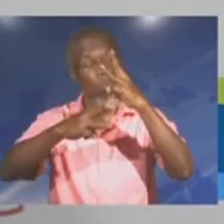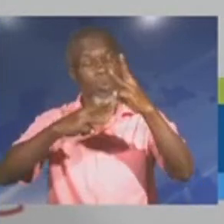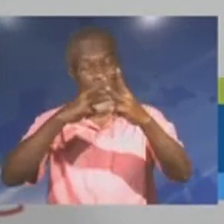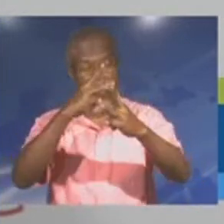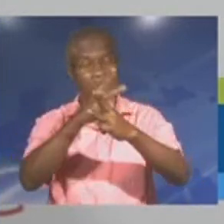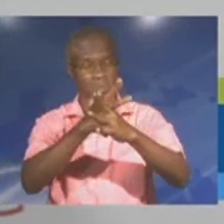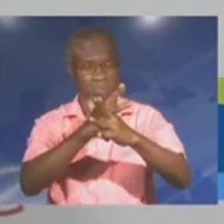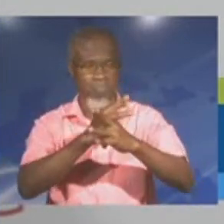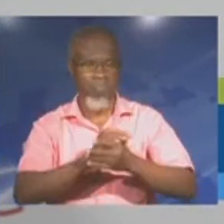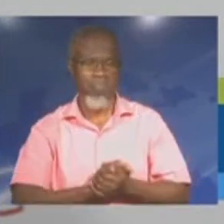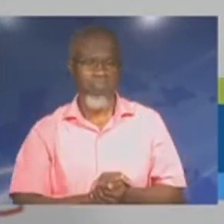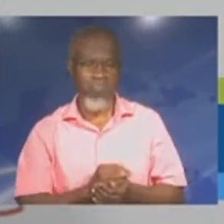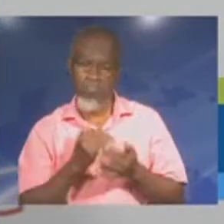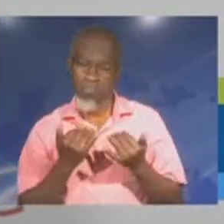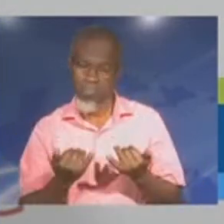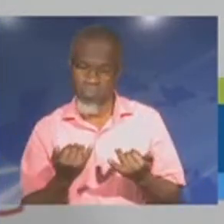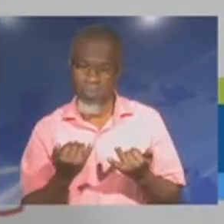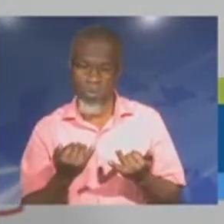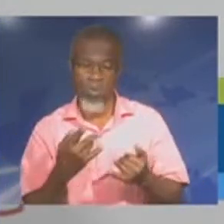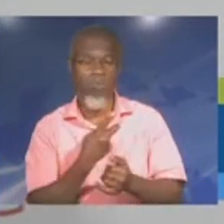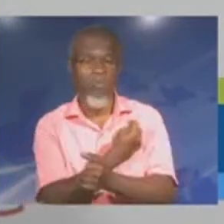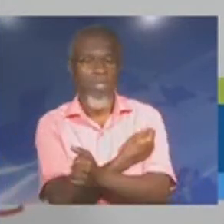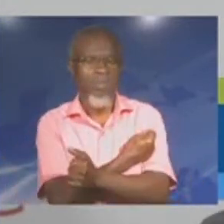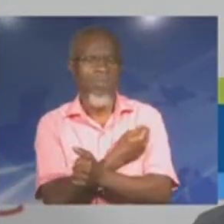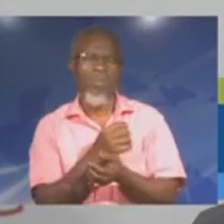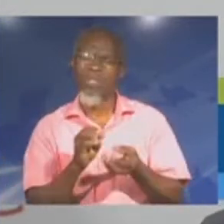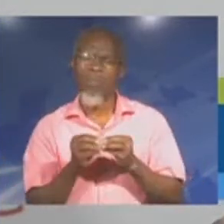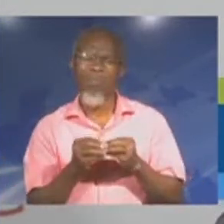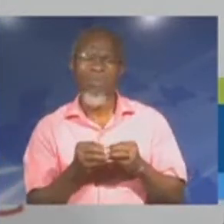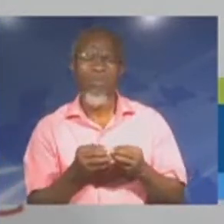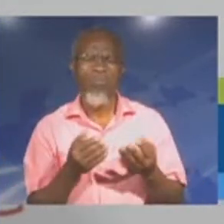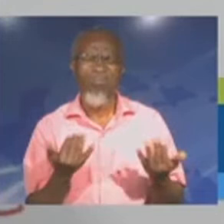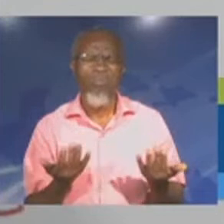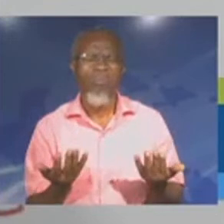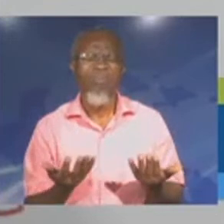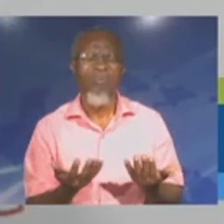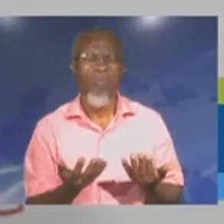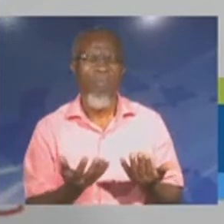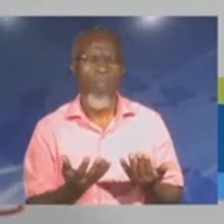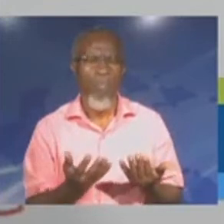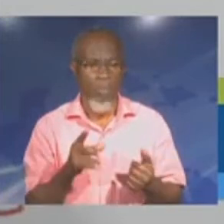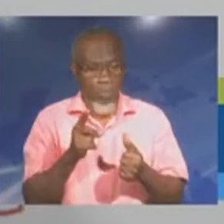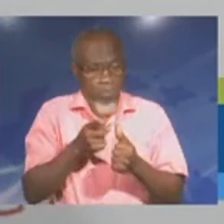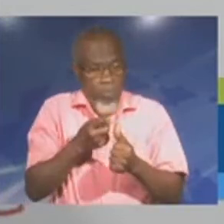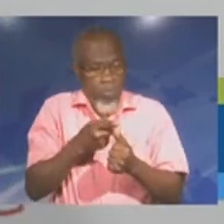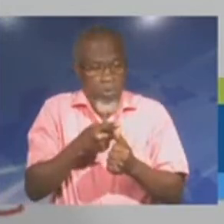The vaccination numbers this morning are: first dose,